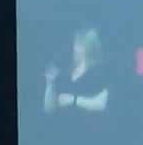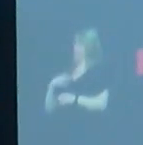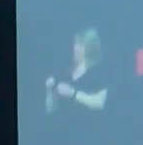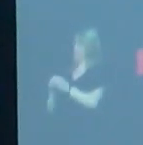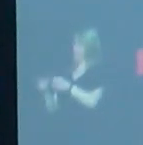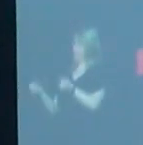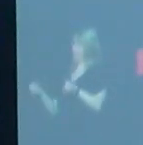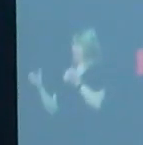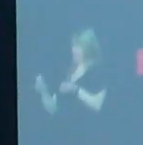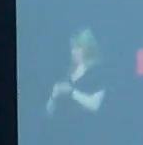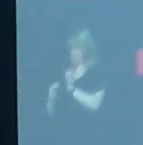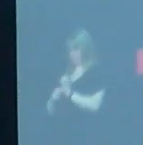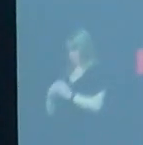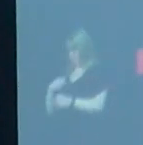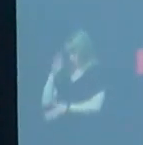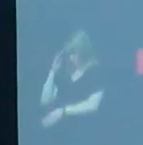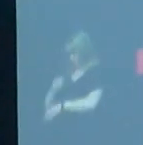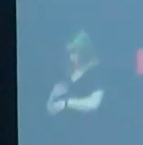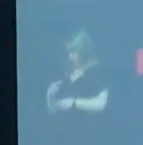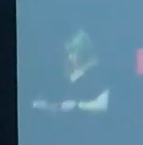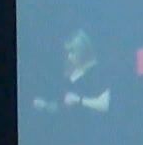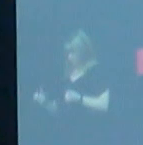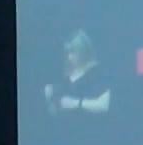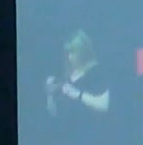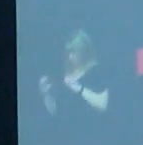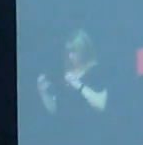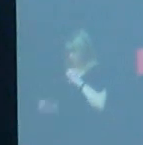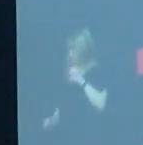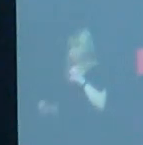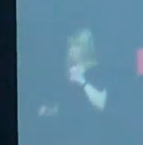my son and I would not have had our experiences and connection.